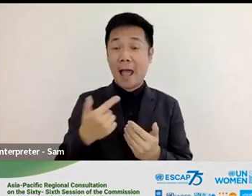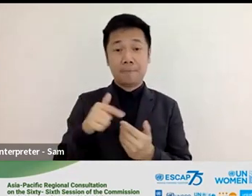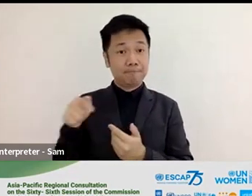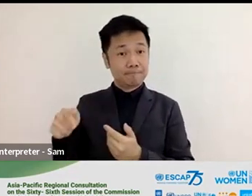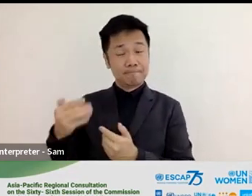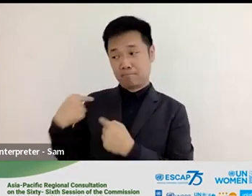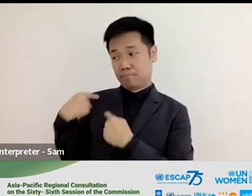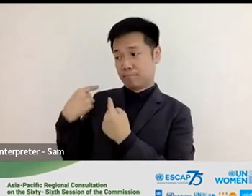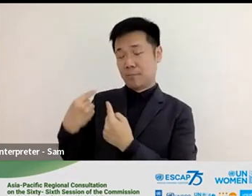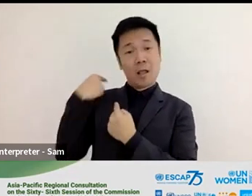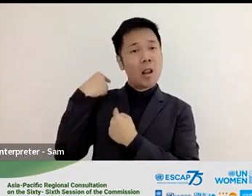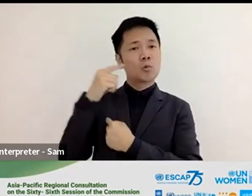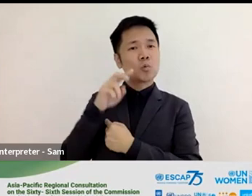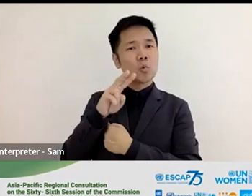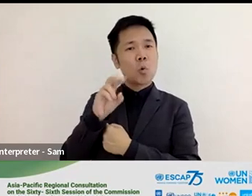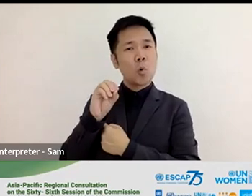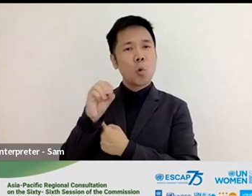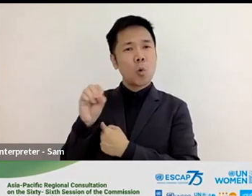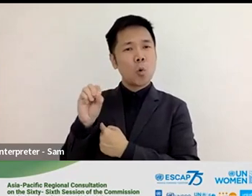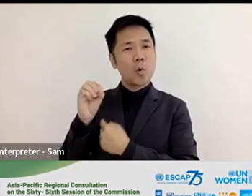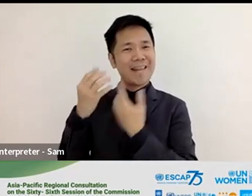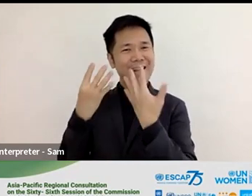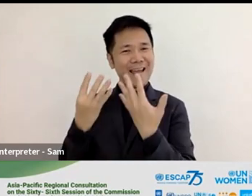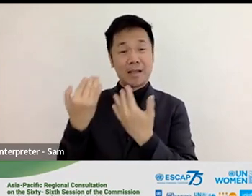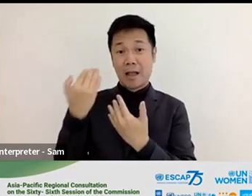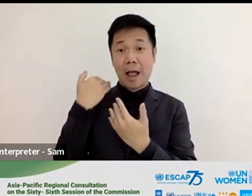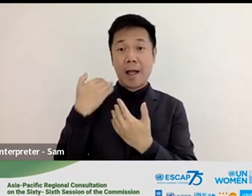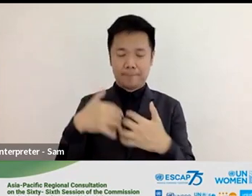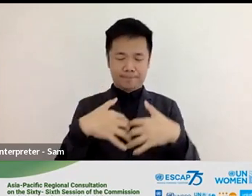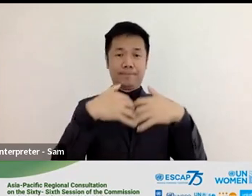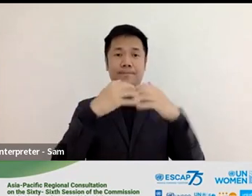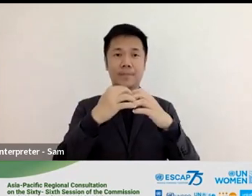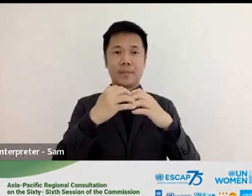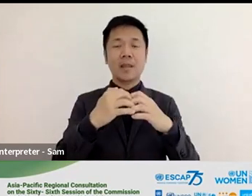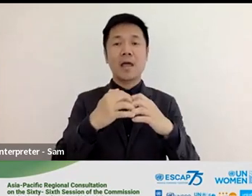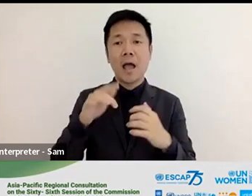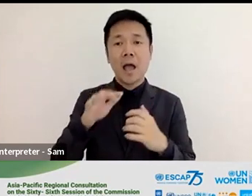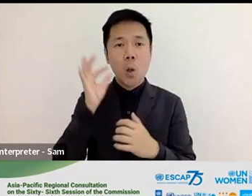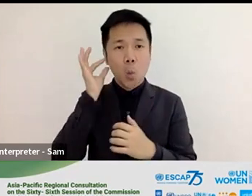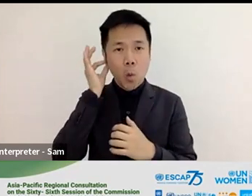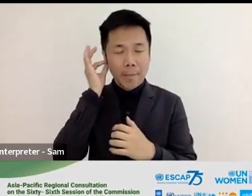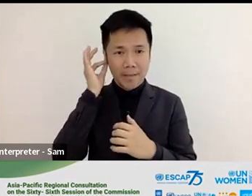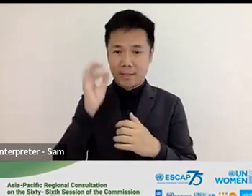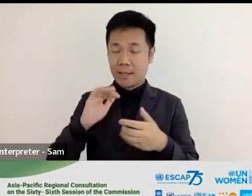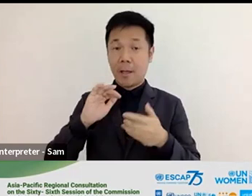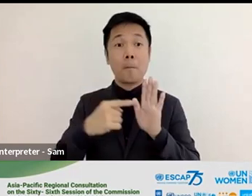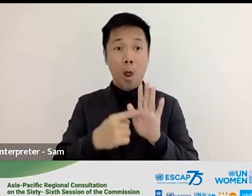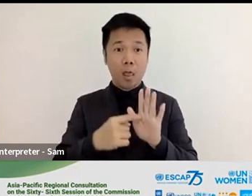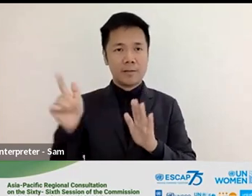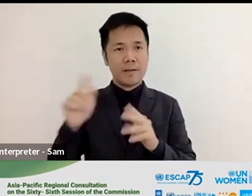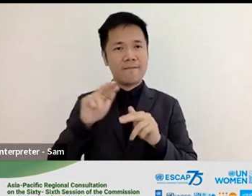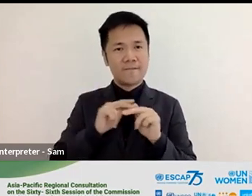to 2009, when I was part of the co-creation of the Women's Weather Watch model in Fiji. It evolved